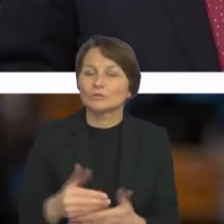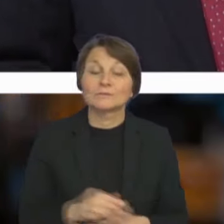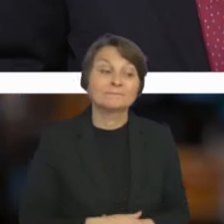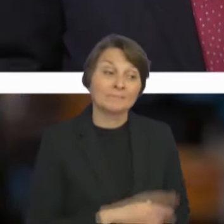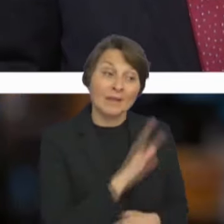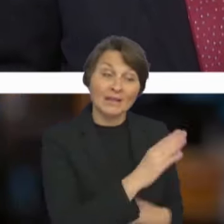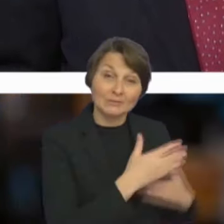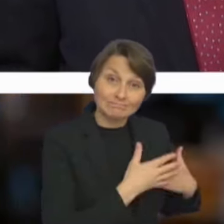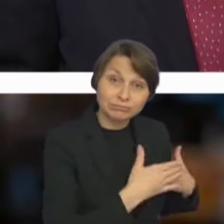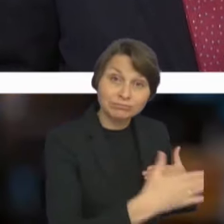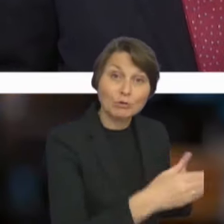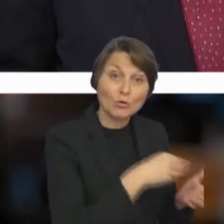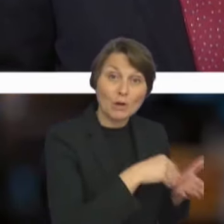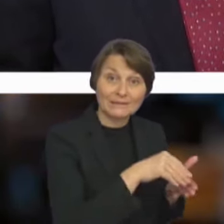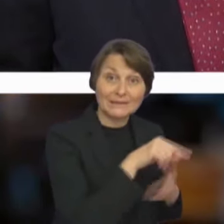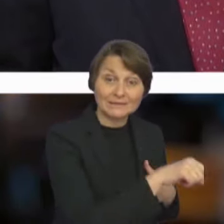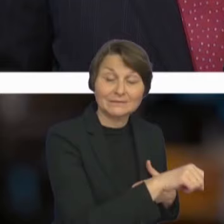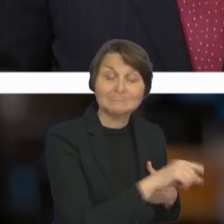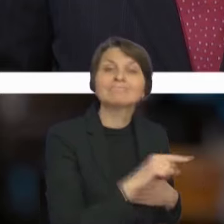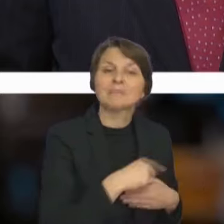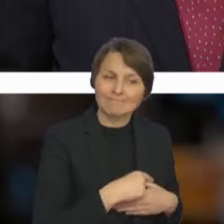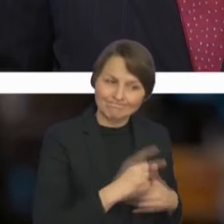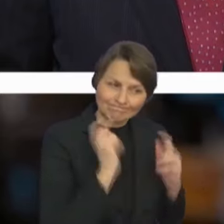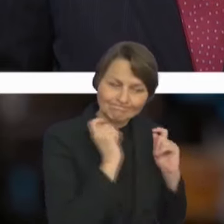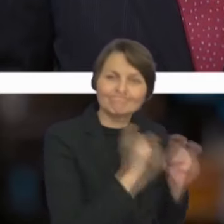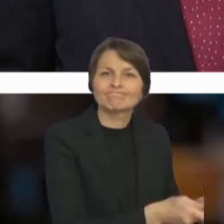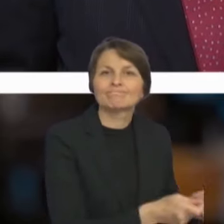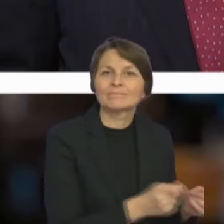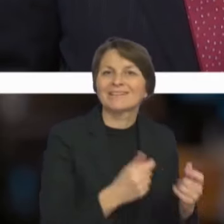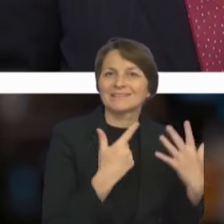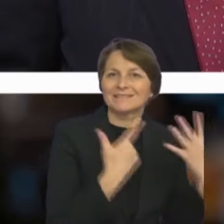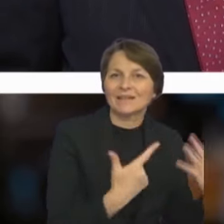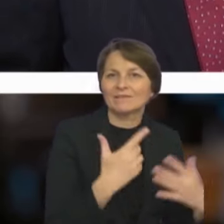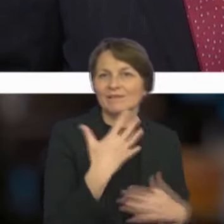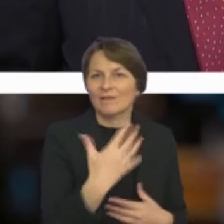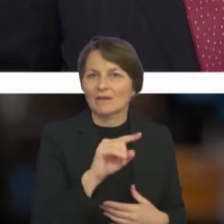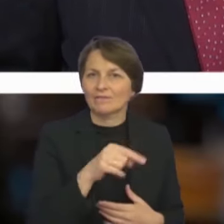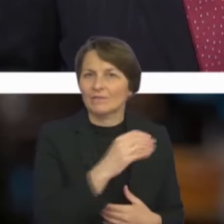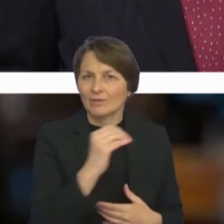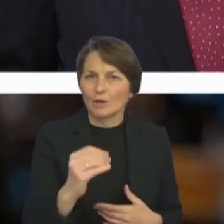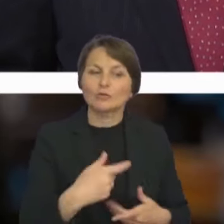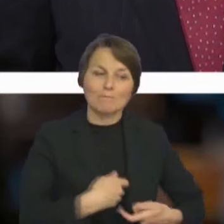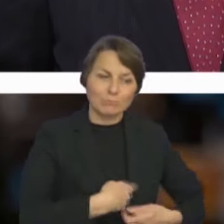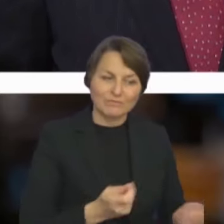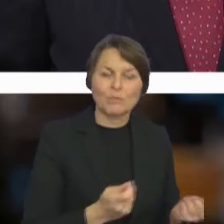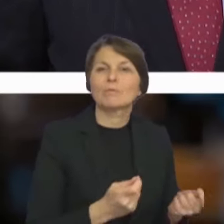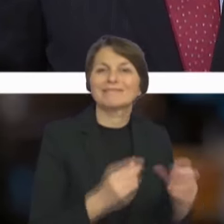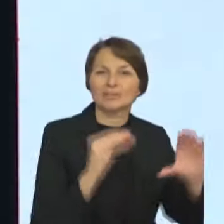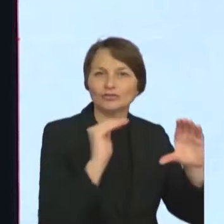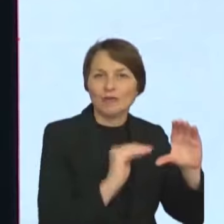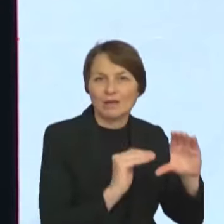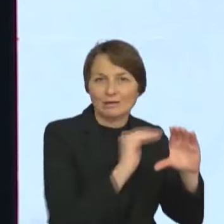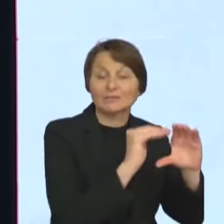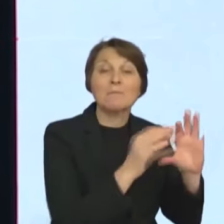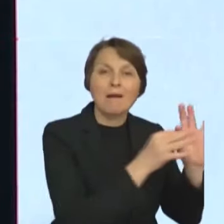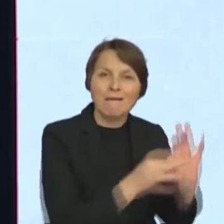Directors awarded Mr. De Meo 75,000 performance shares in accordance with the compensation policy that